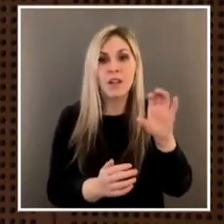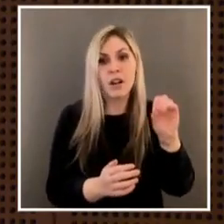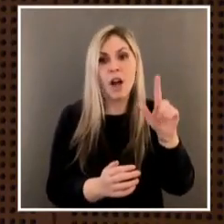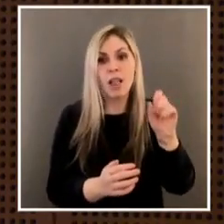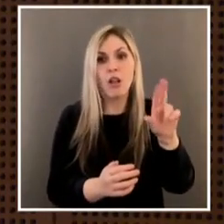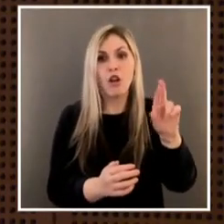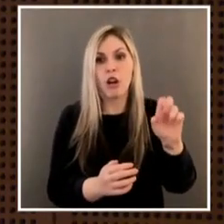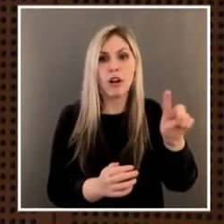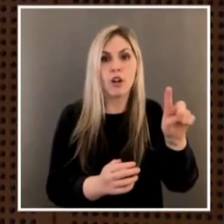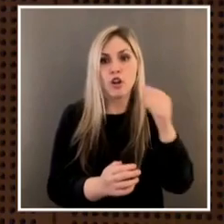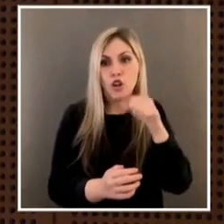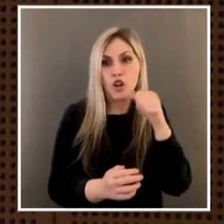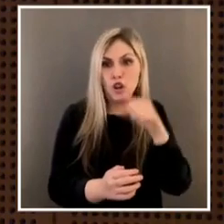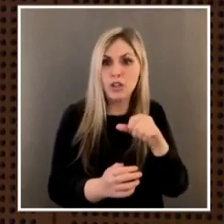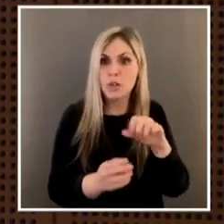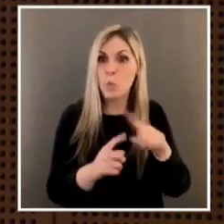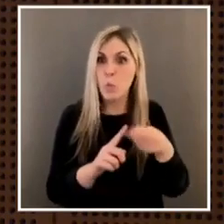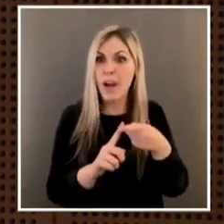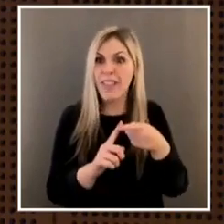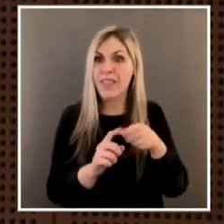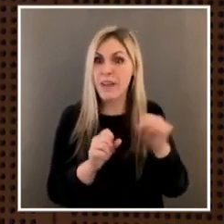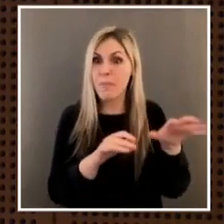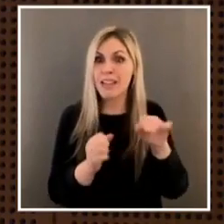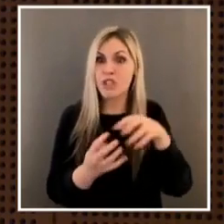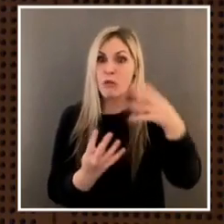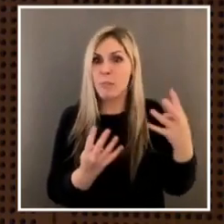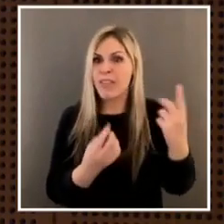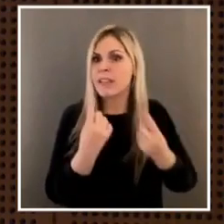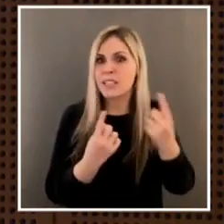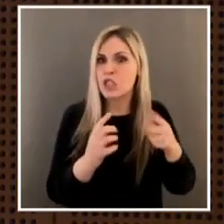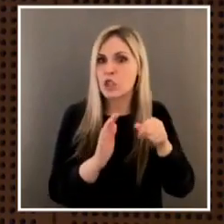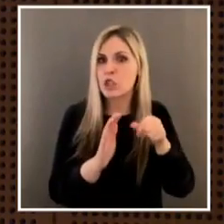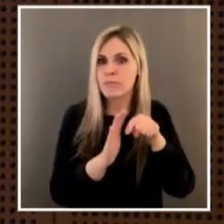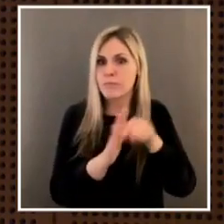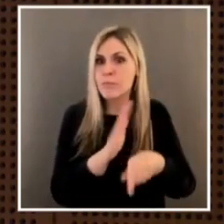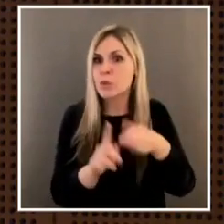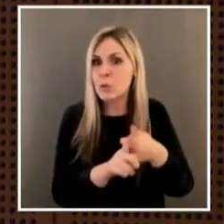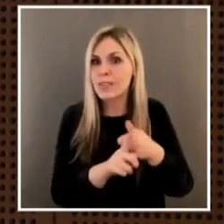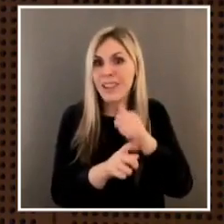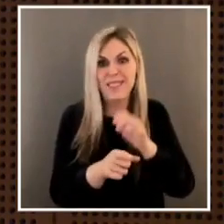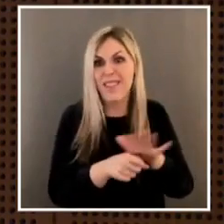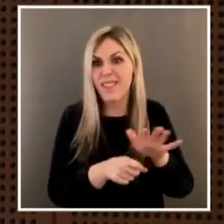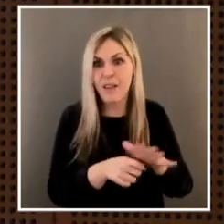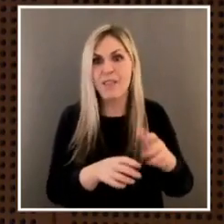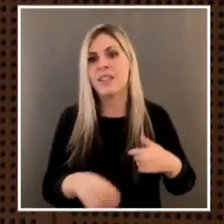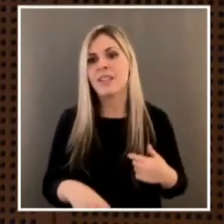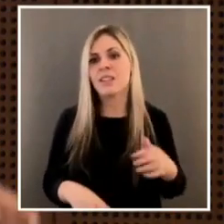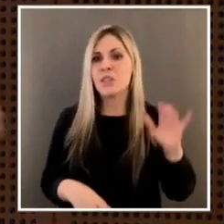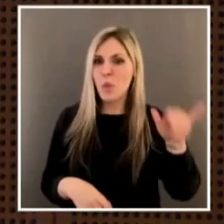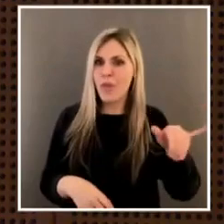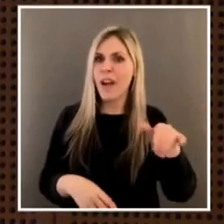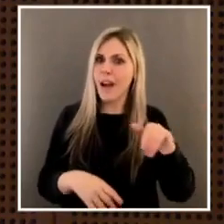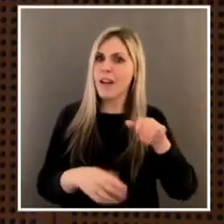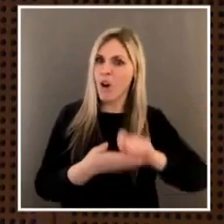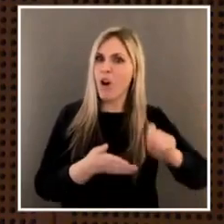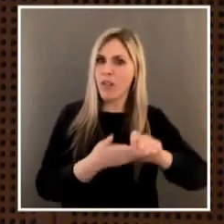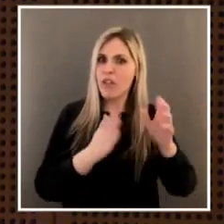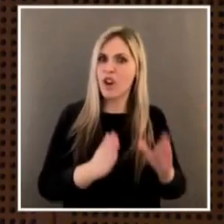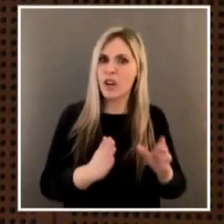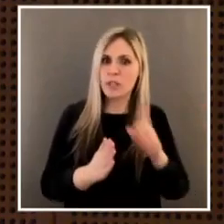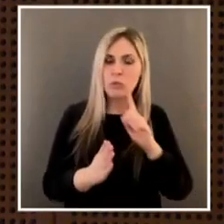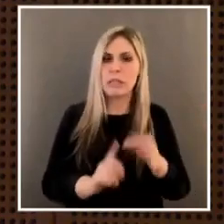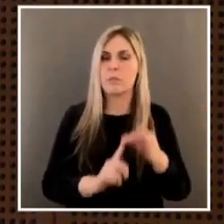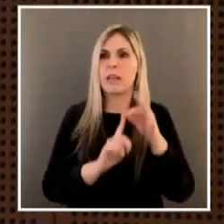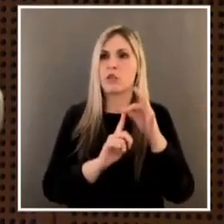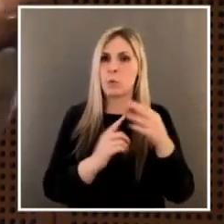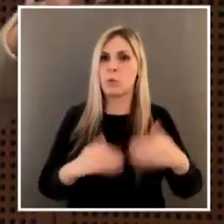enough. That sister loved a long title. She plays a special part in my journey. I'll tell you more about this